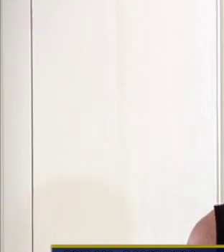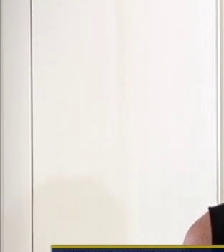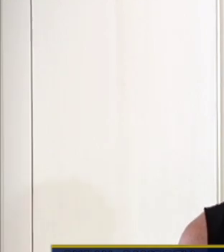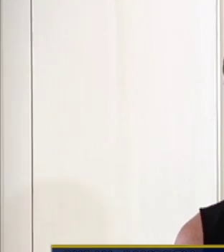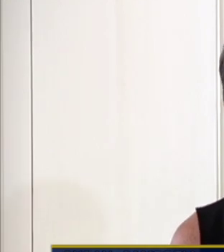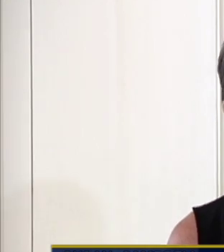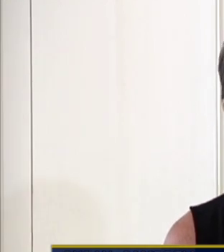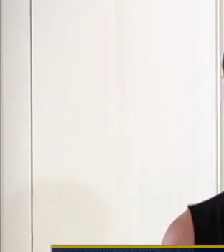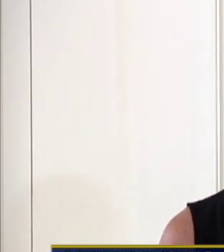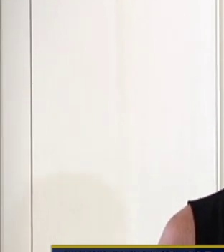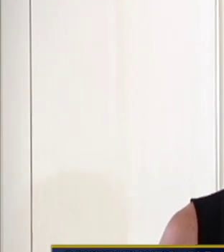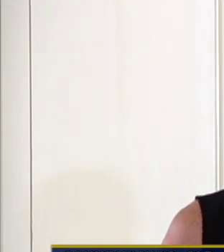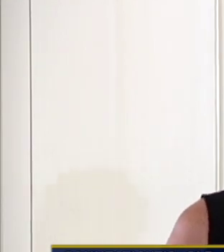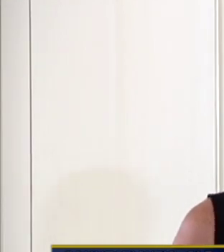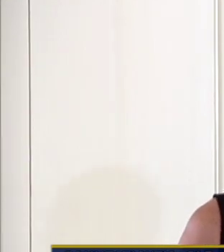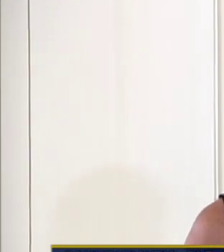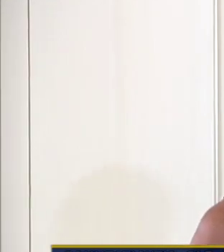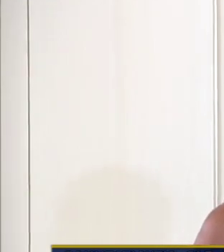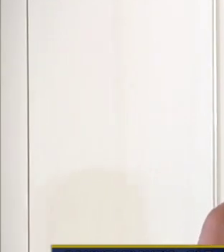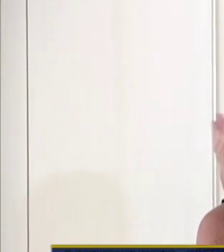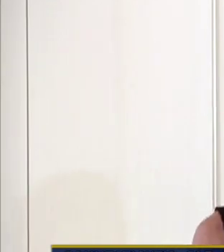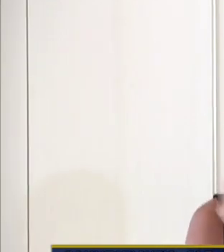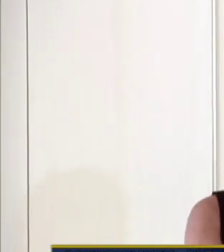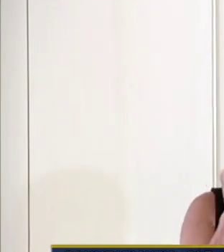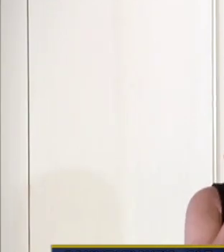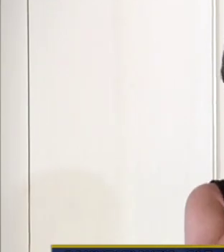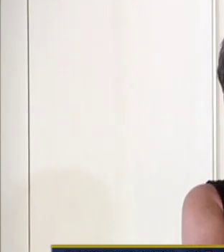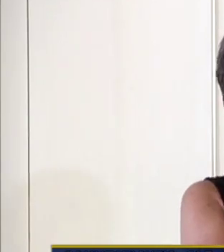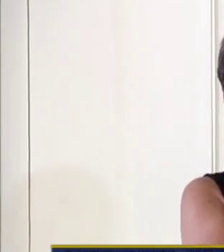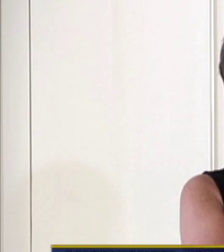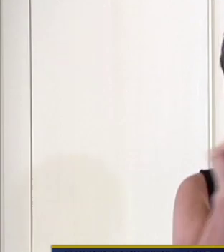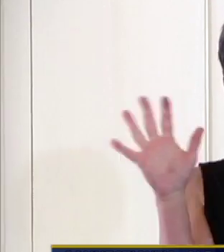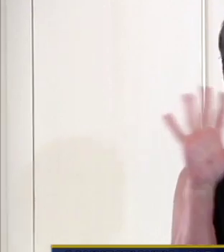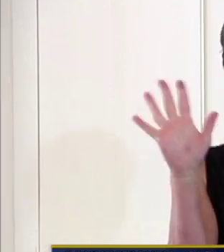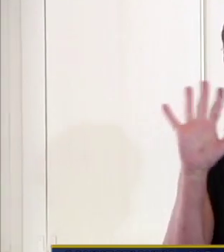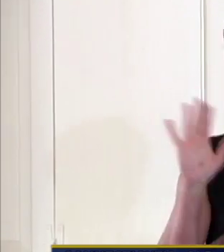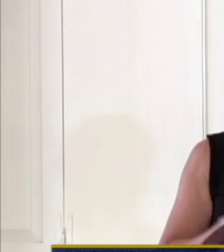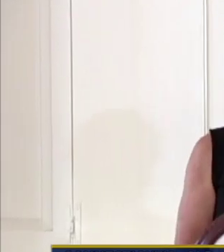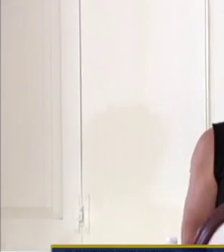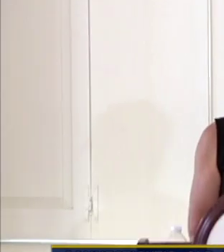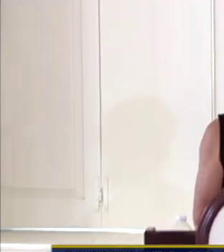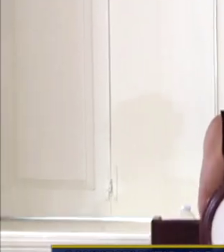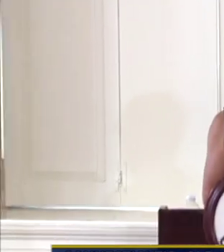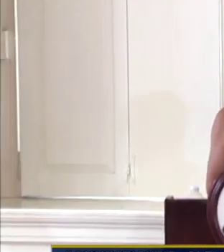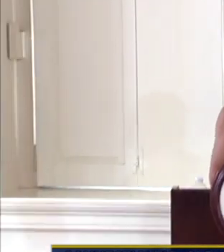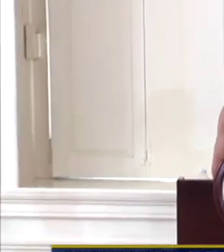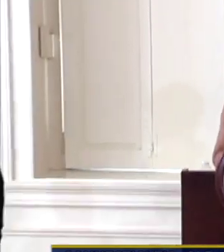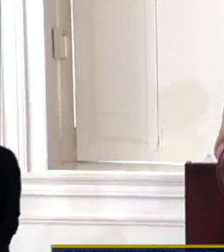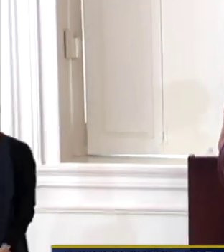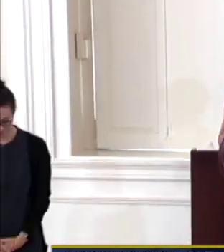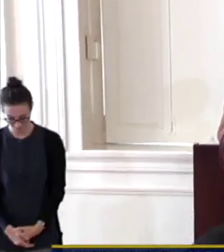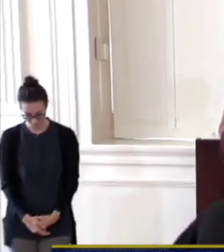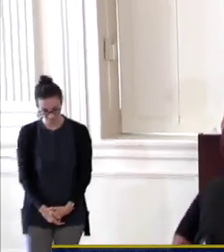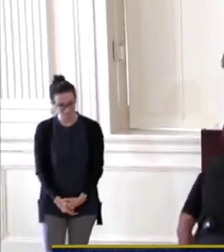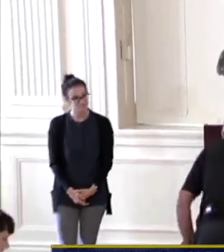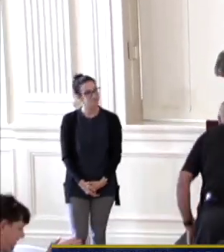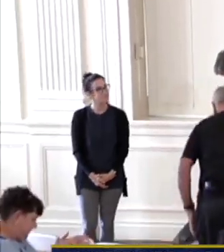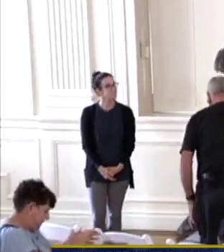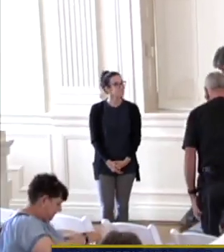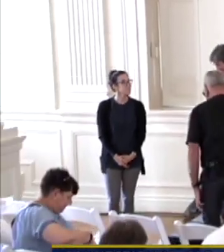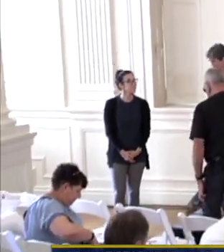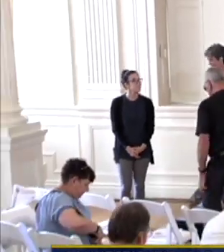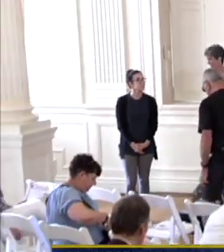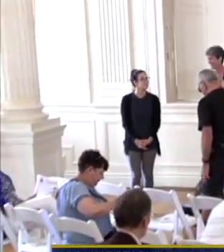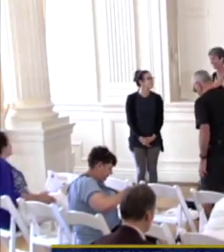So, yeah, there'll be another one. Thank you so much. Thank you very much. Sorry.